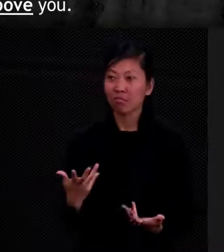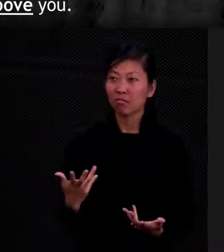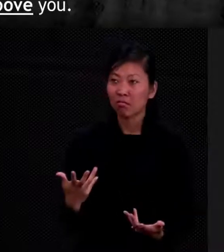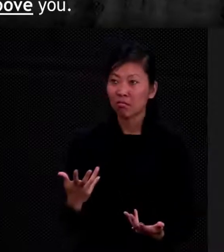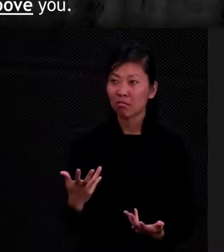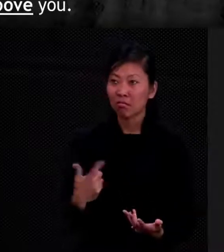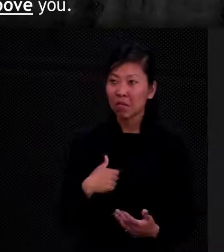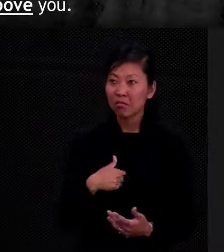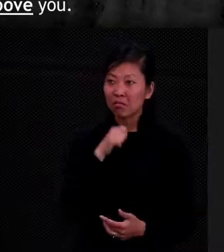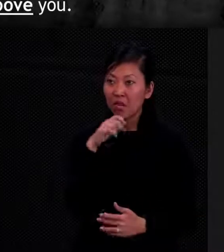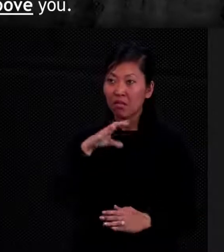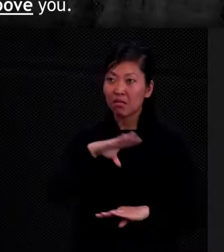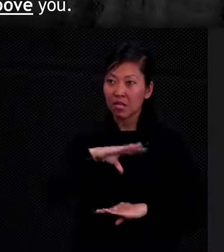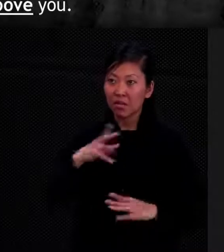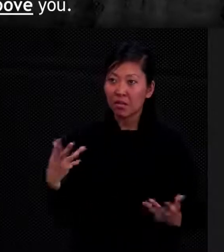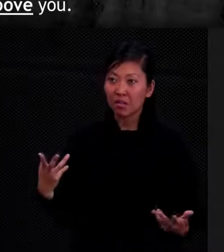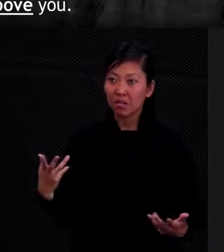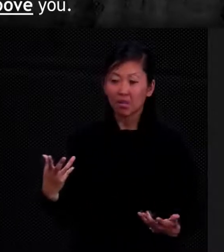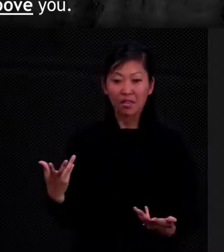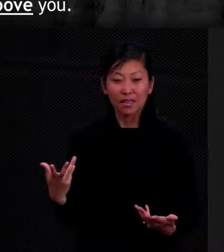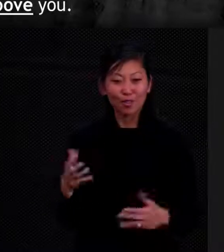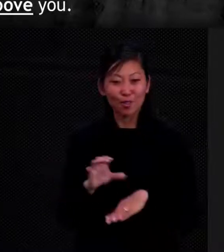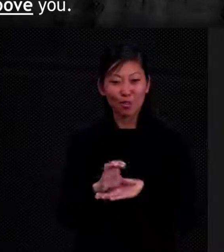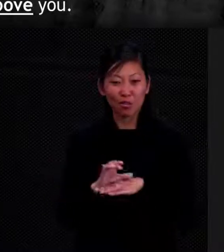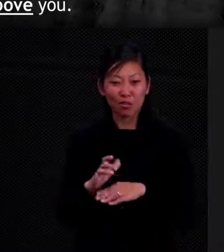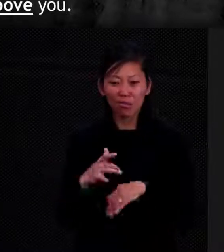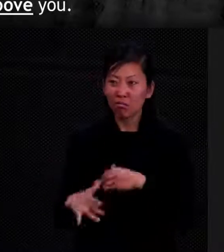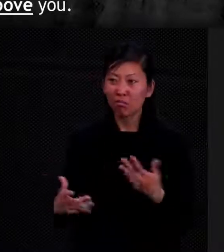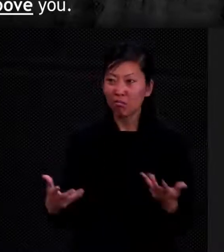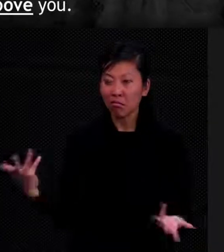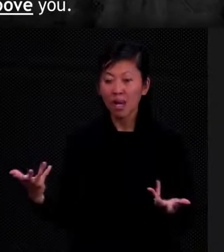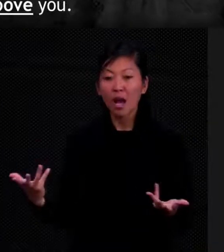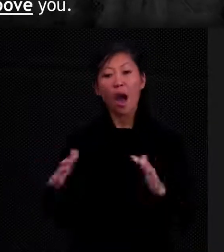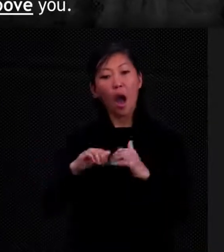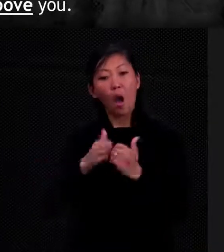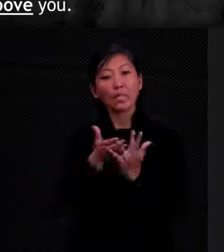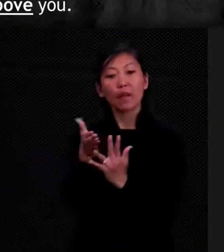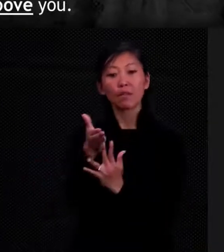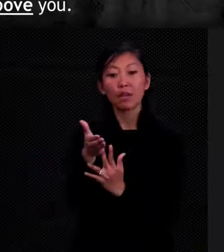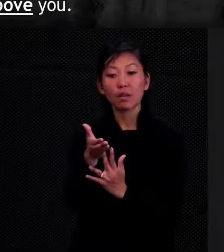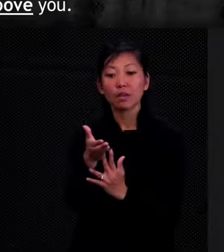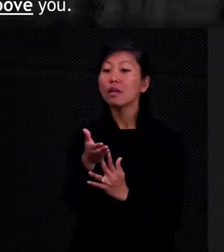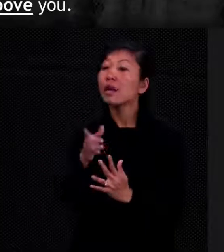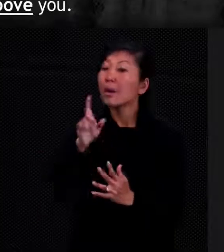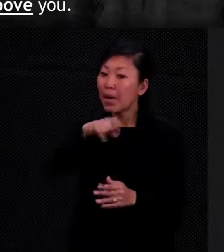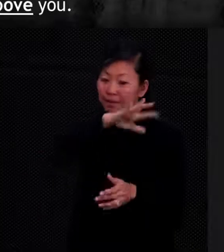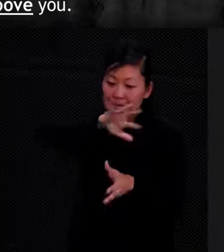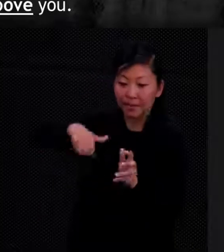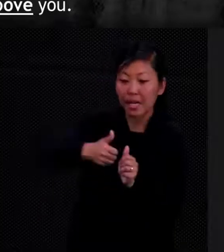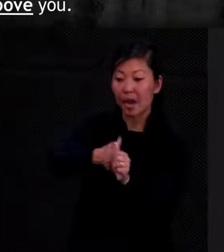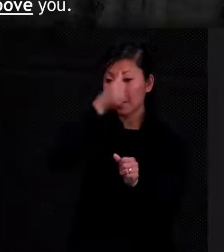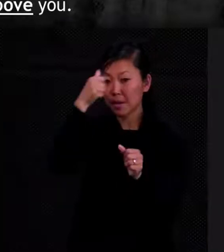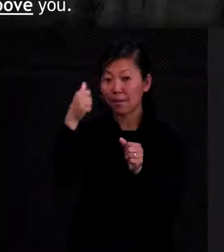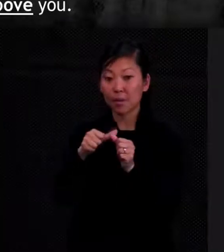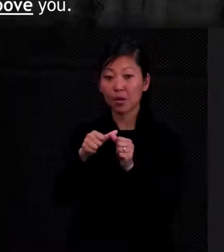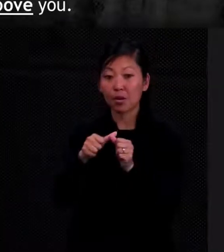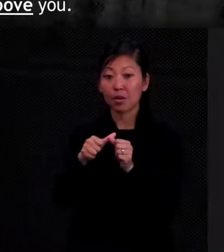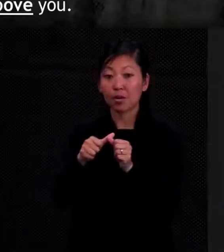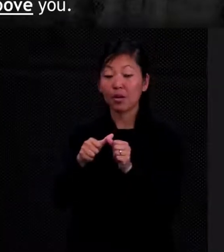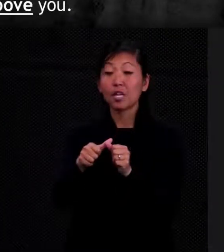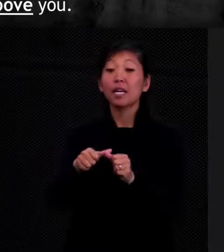What helps me to navigate my way through that is to understand the already but not yet aspect of the kingdom of